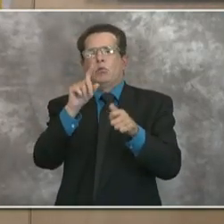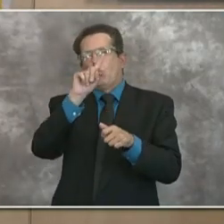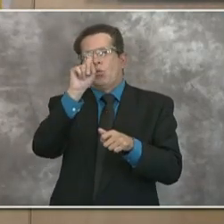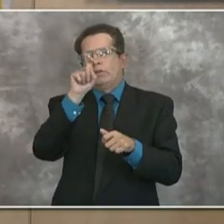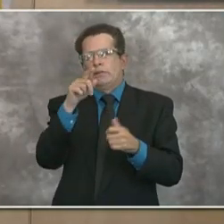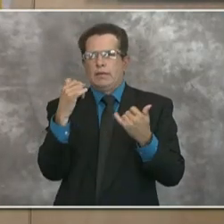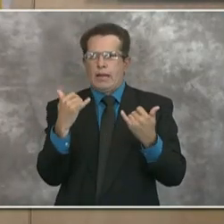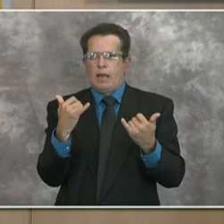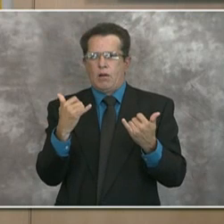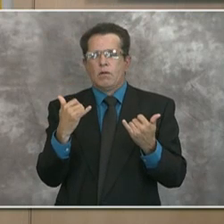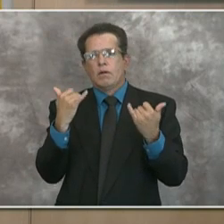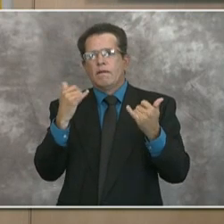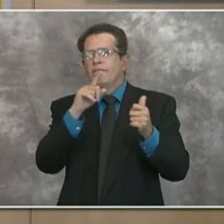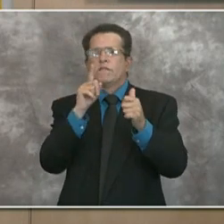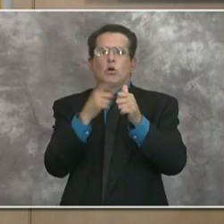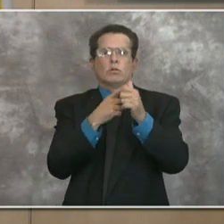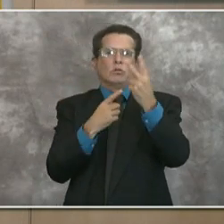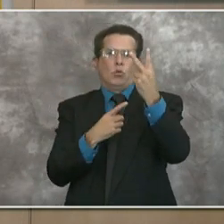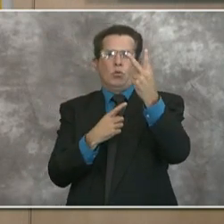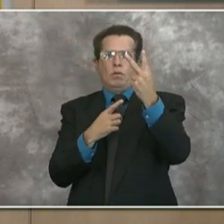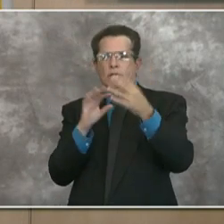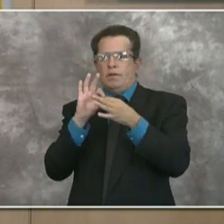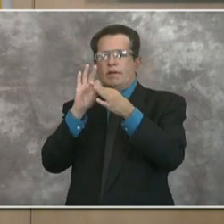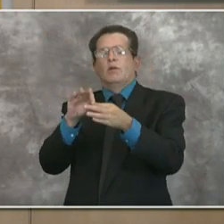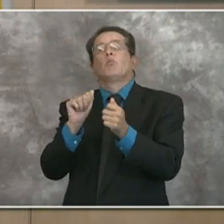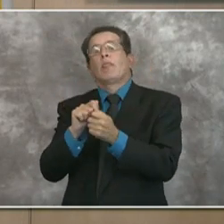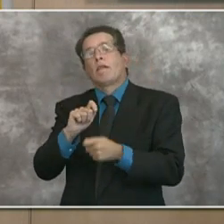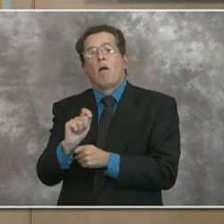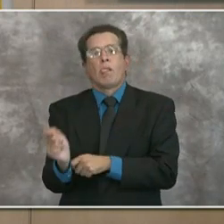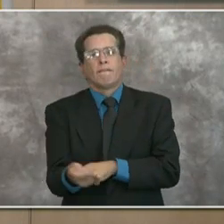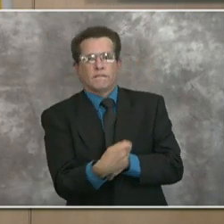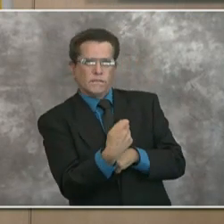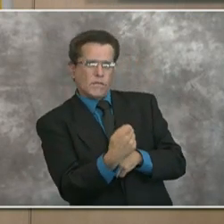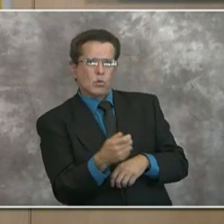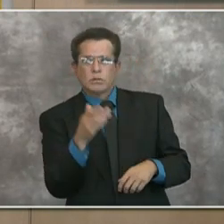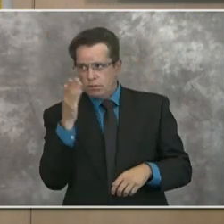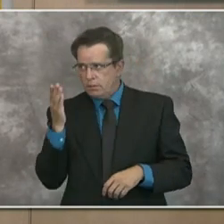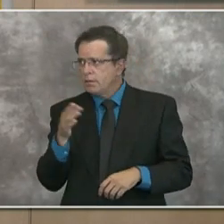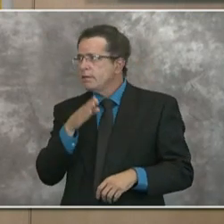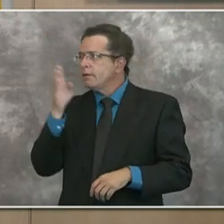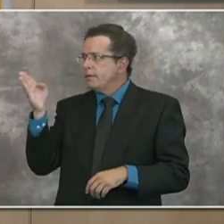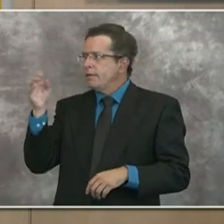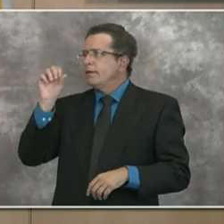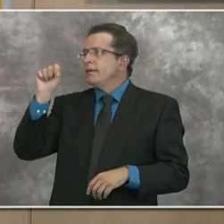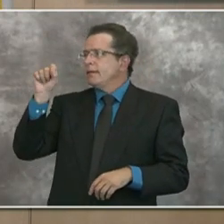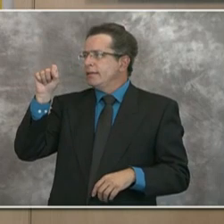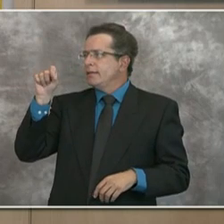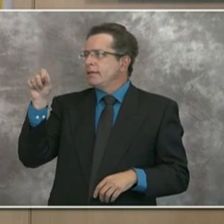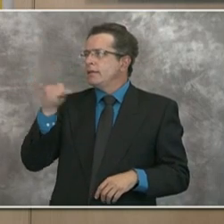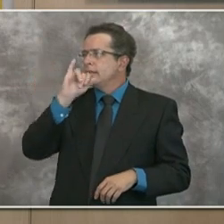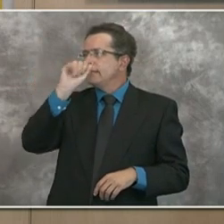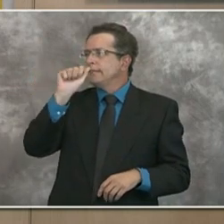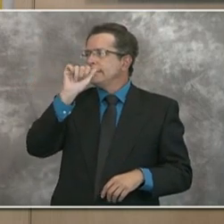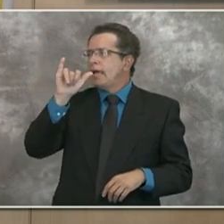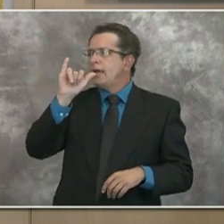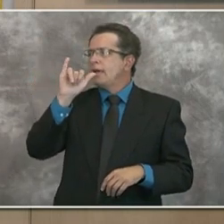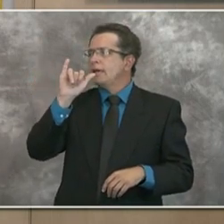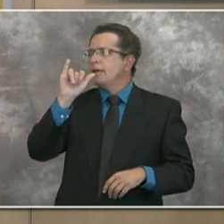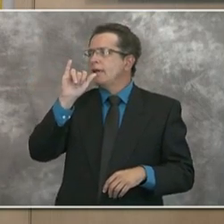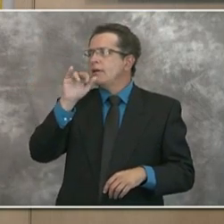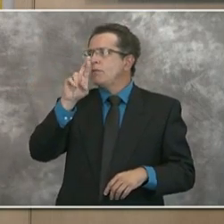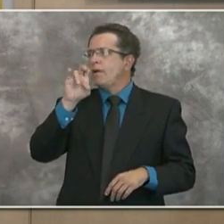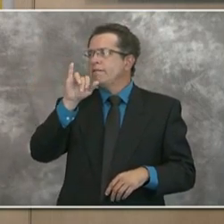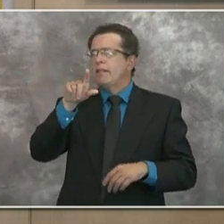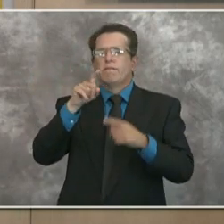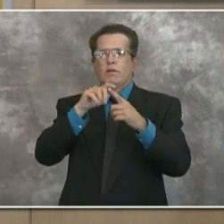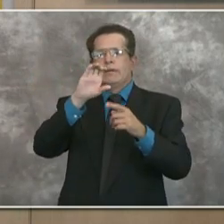understand the first two have to do with golf courses, so if we can go ahead and get those questions. Yes, I'm going to combine Jay from the UT and Raphael from